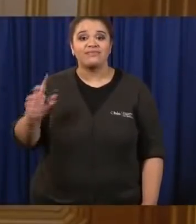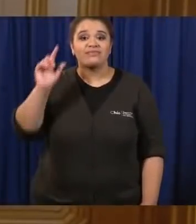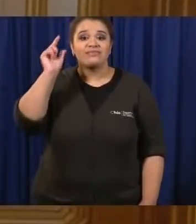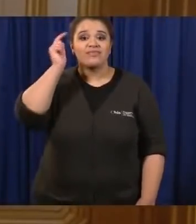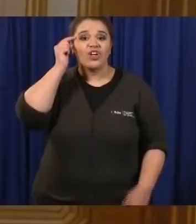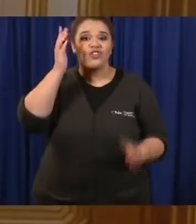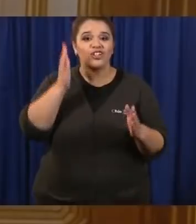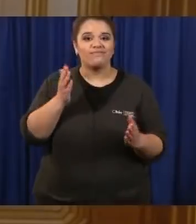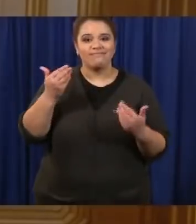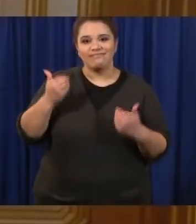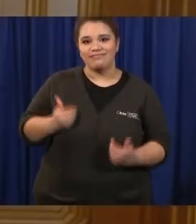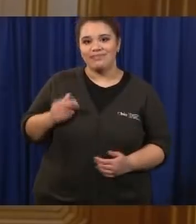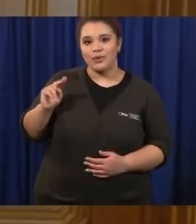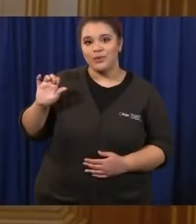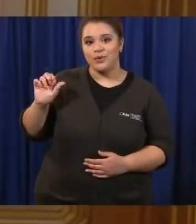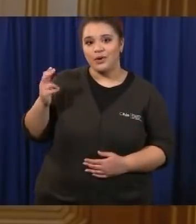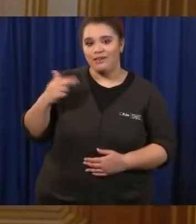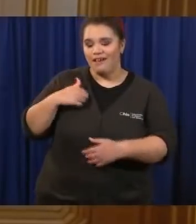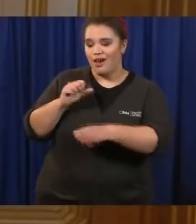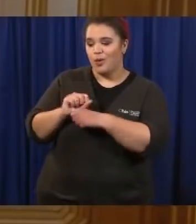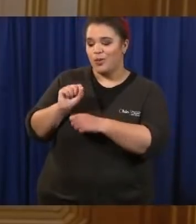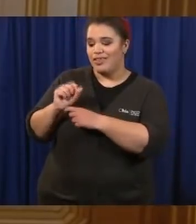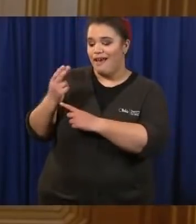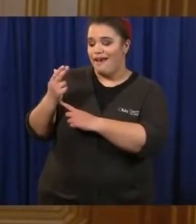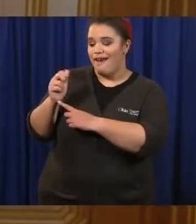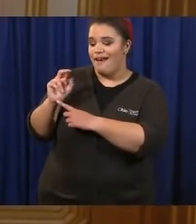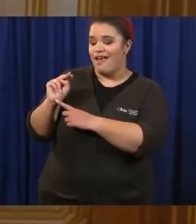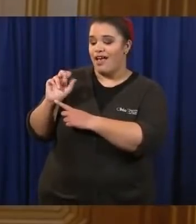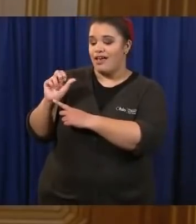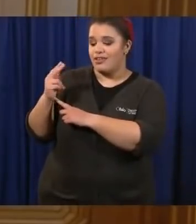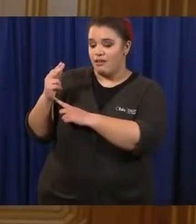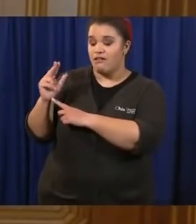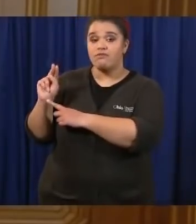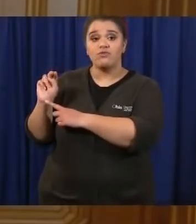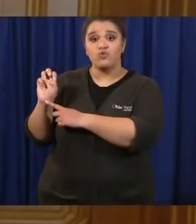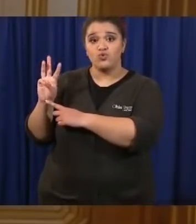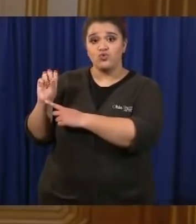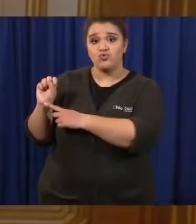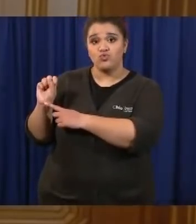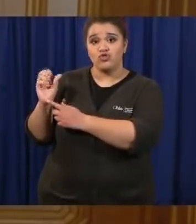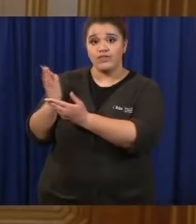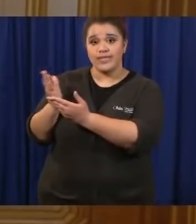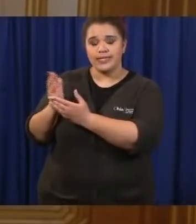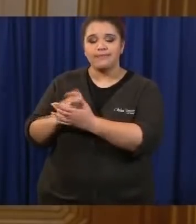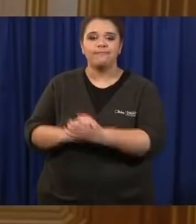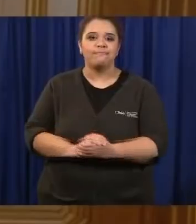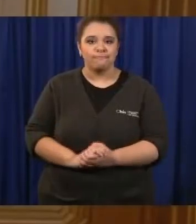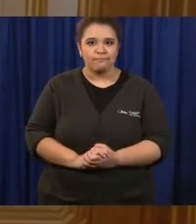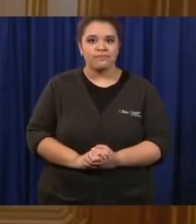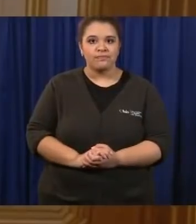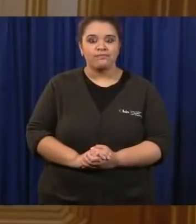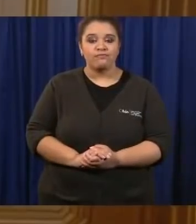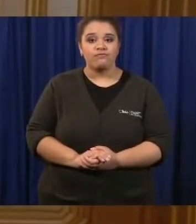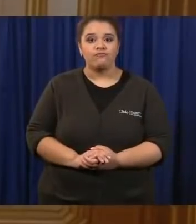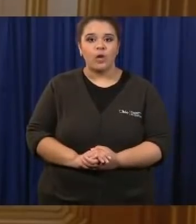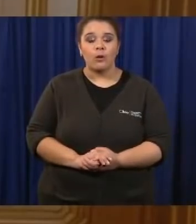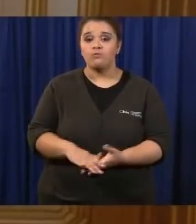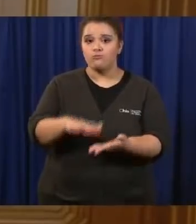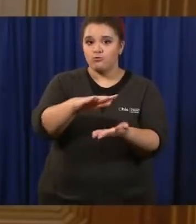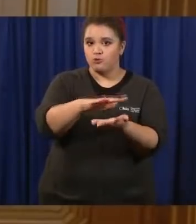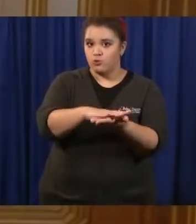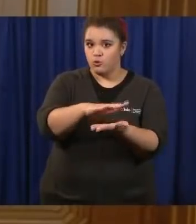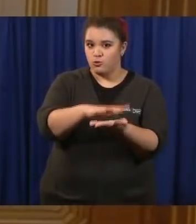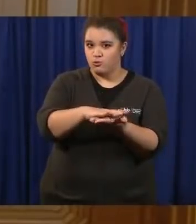Governor Noah Blundo with Hannah News Service. I'm wondering if the decision on reopening schools is all